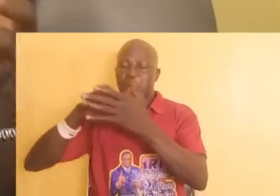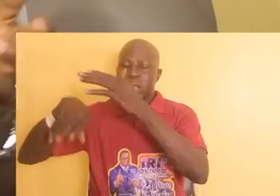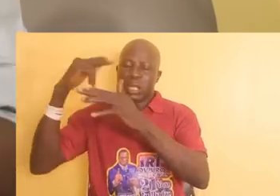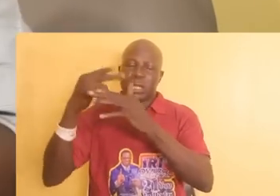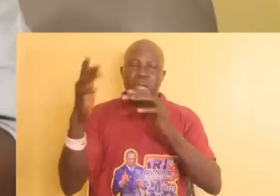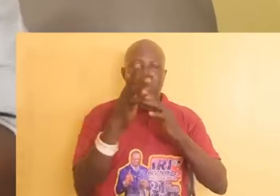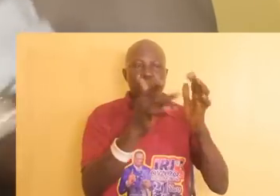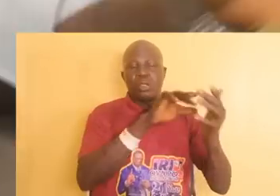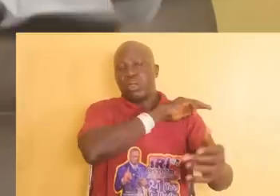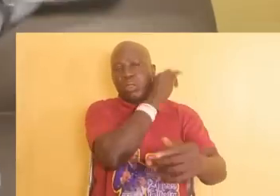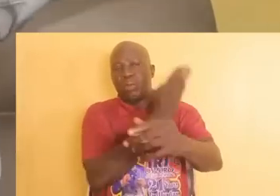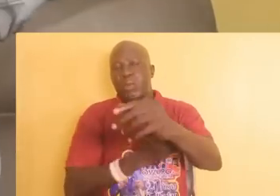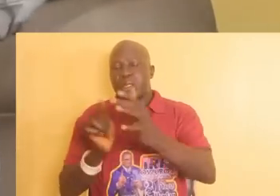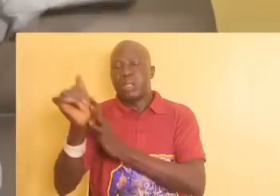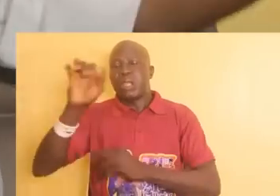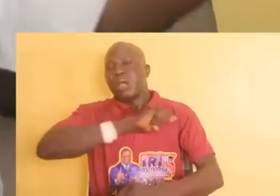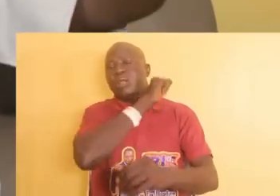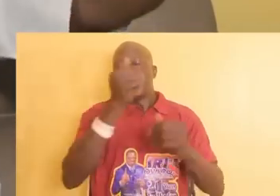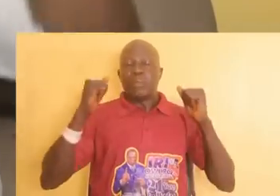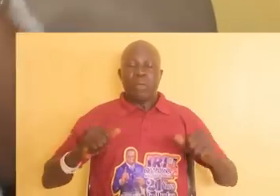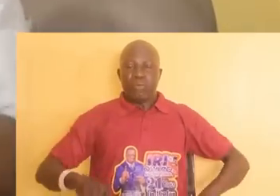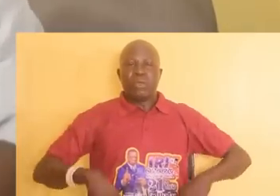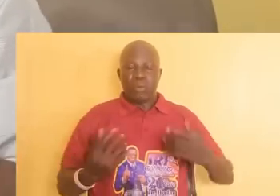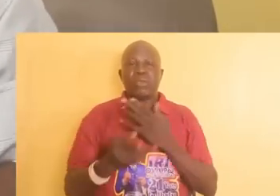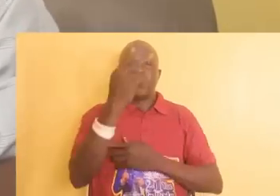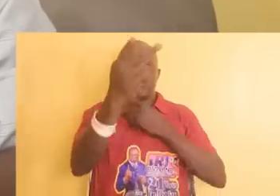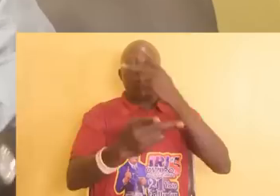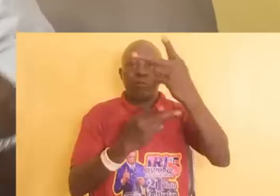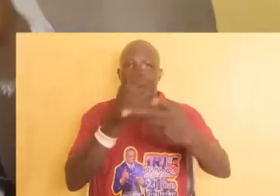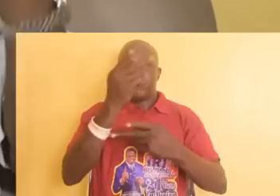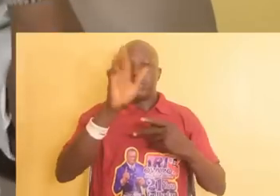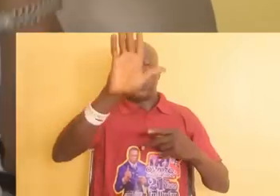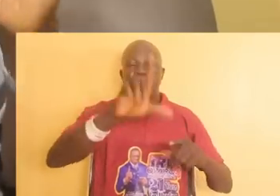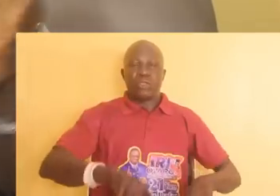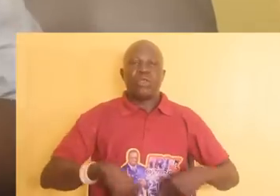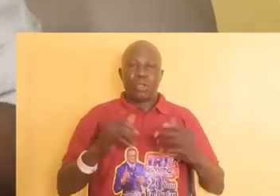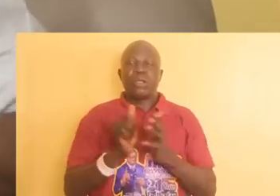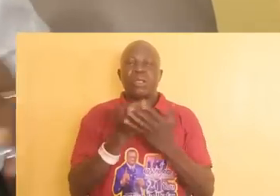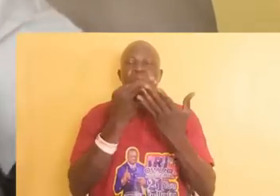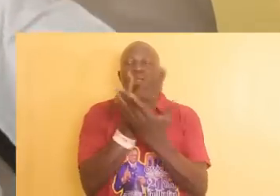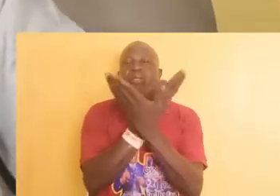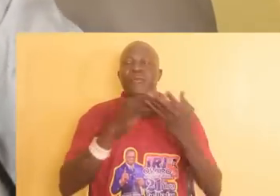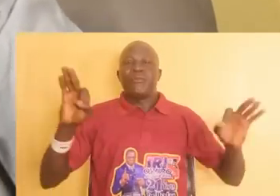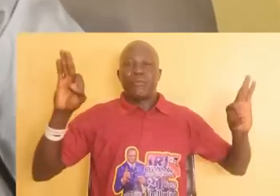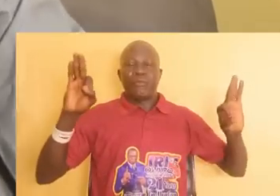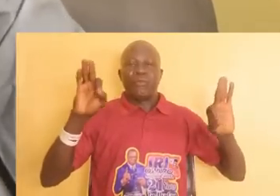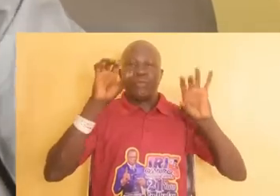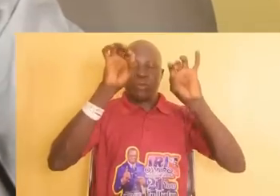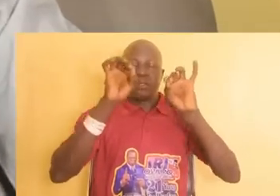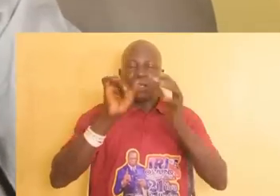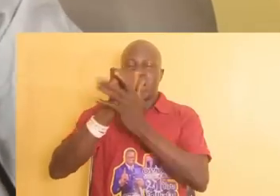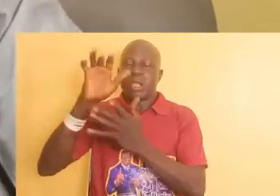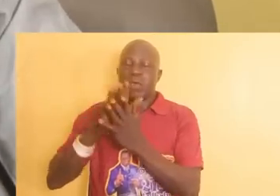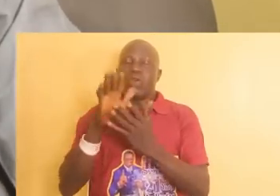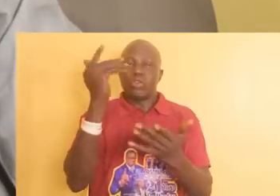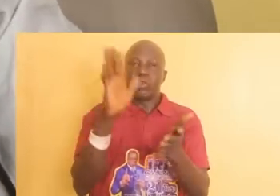in the Yahweh? In the mighty name of Jesus. Agbara wala ye. O ma bea ye wo. Ofe mi le eko. Faith learning is